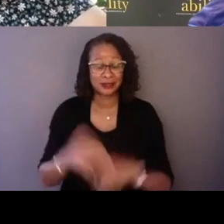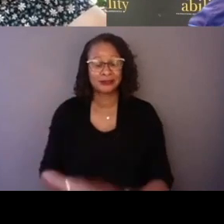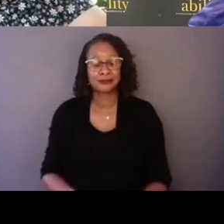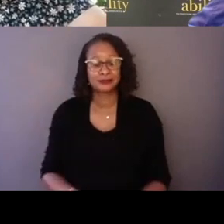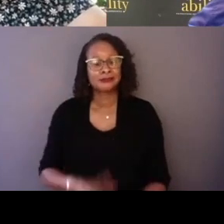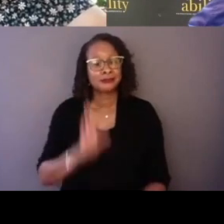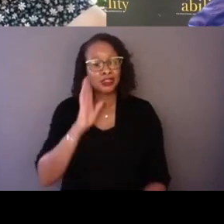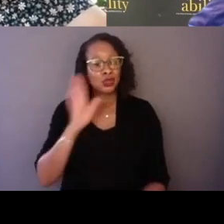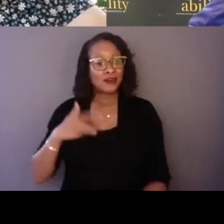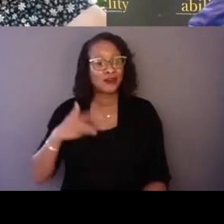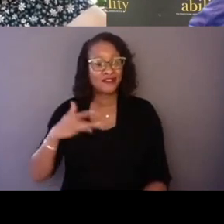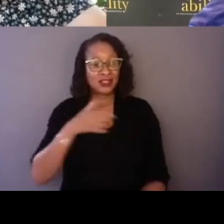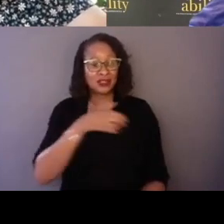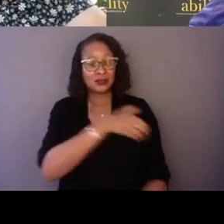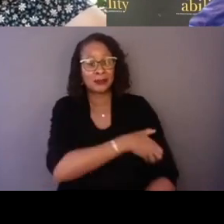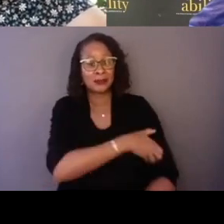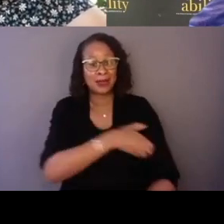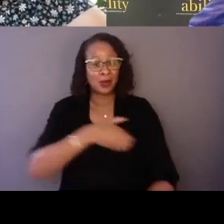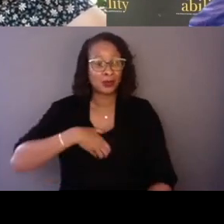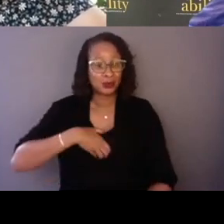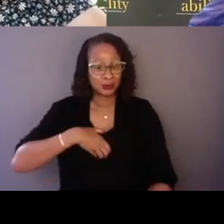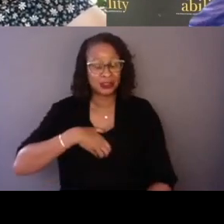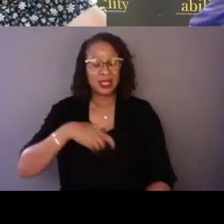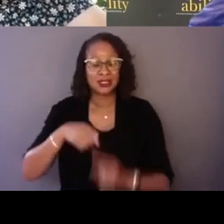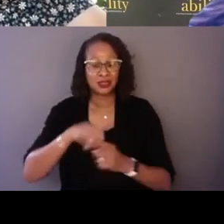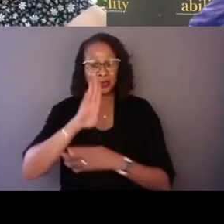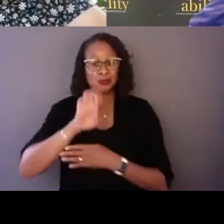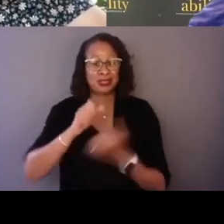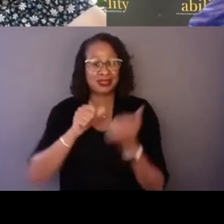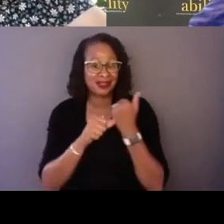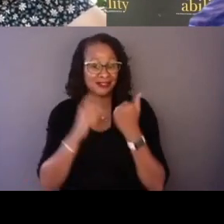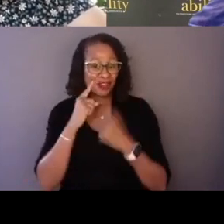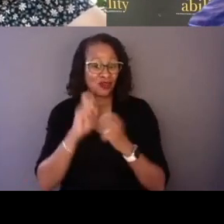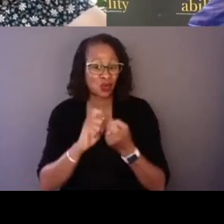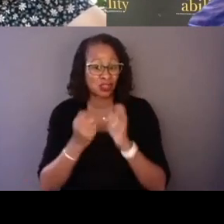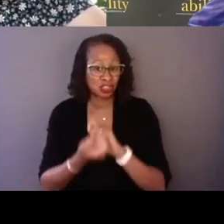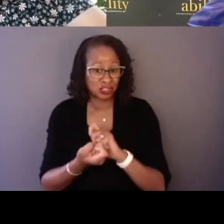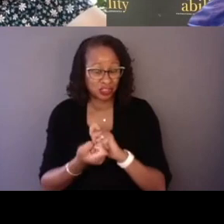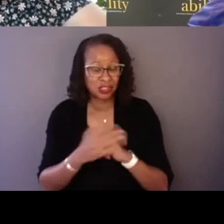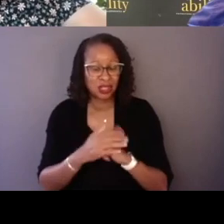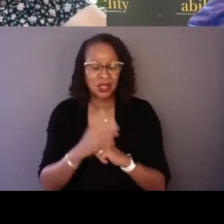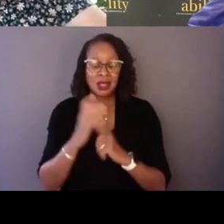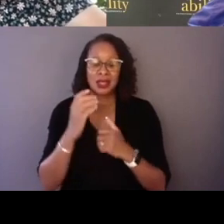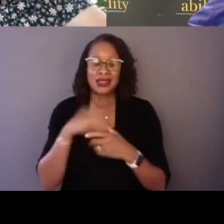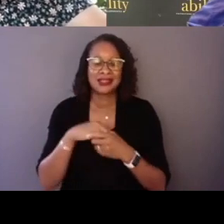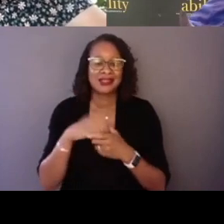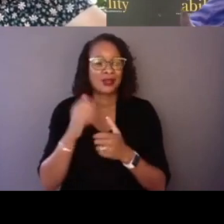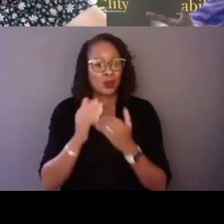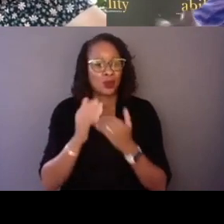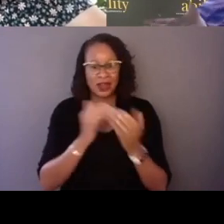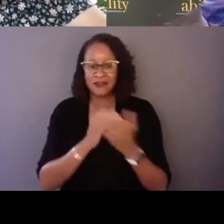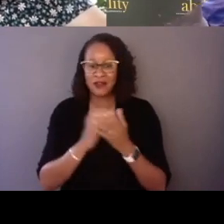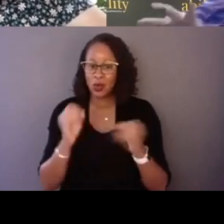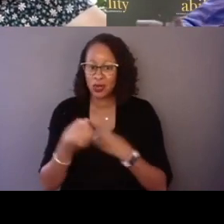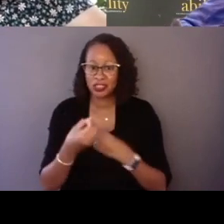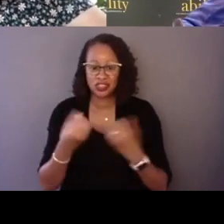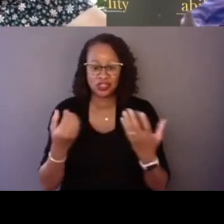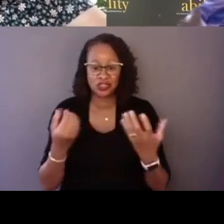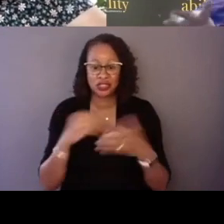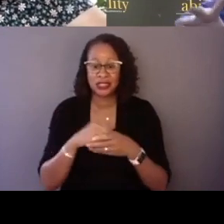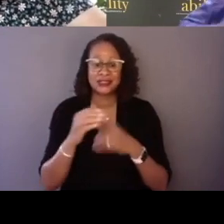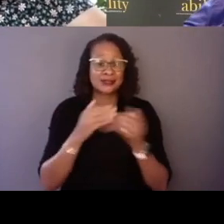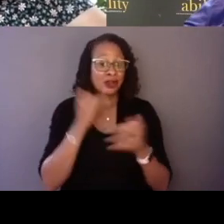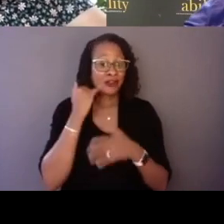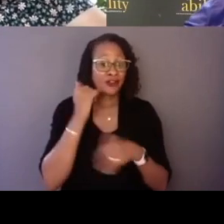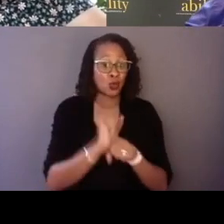feel empowered to be an advocate for change within whatever organization you're in, whether you work there, whether you volunteer